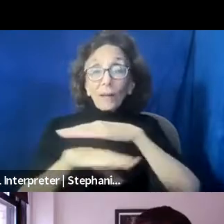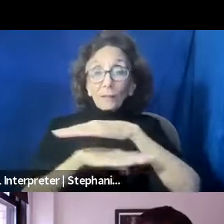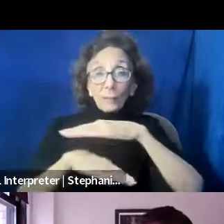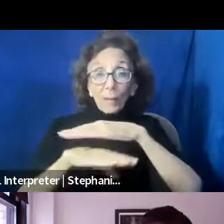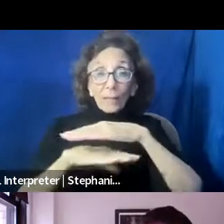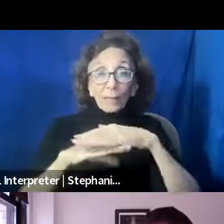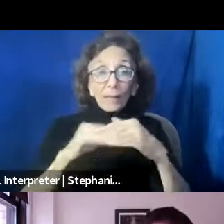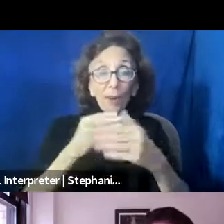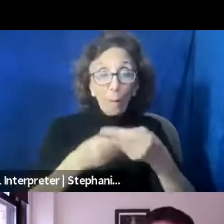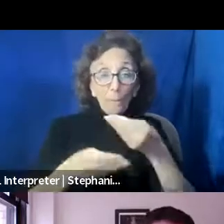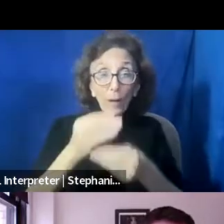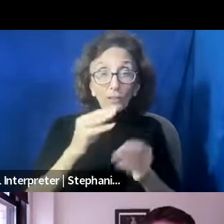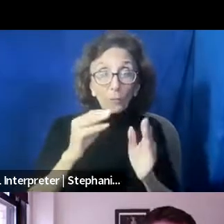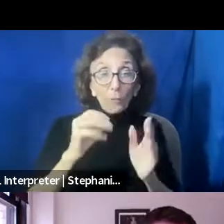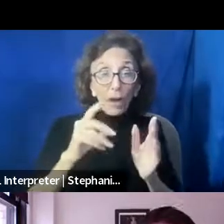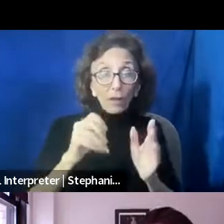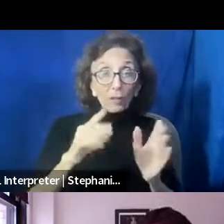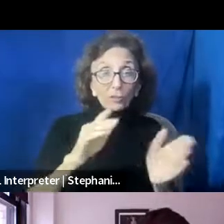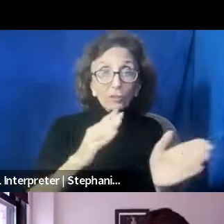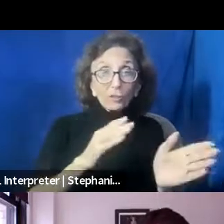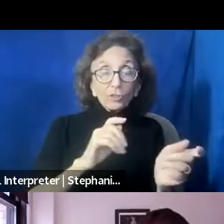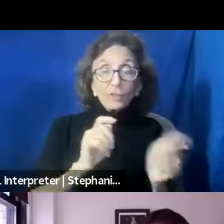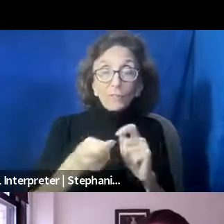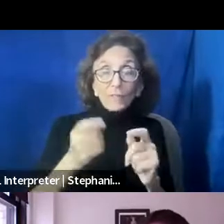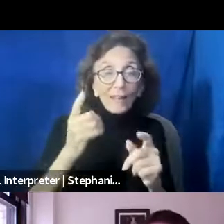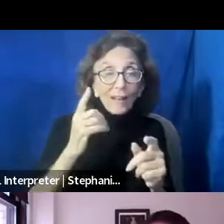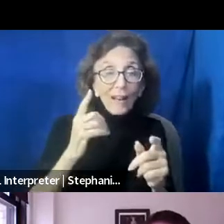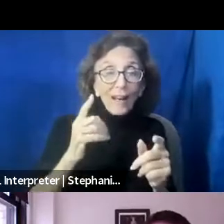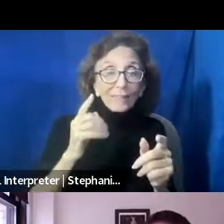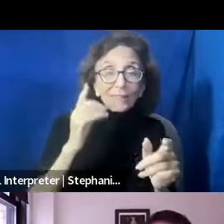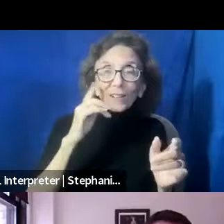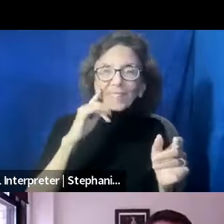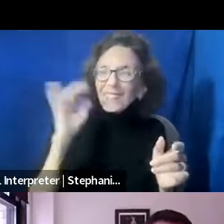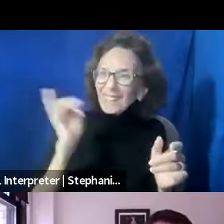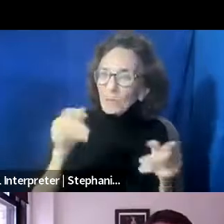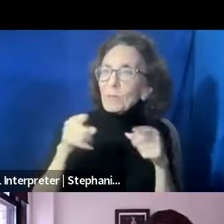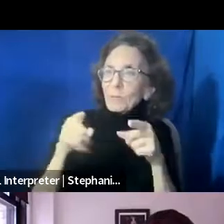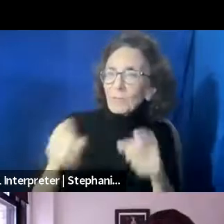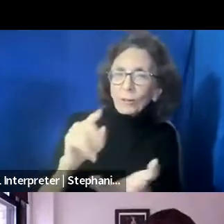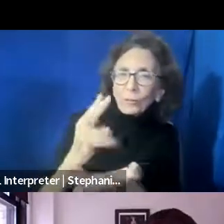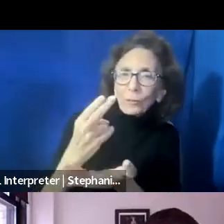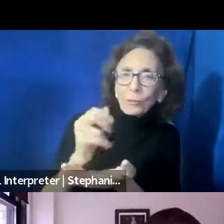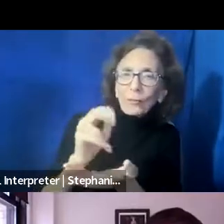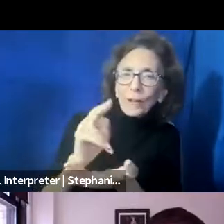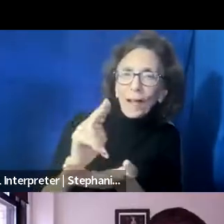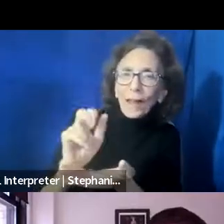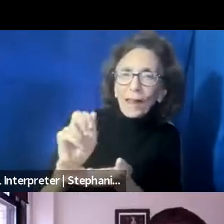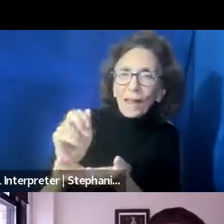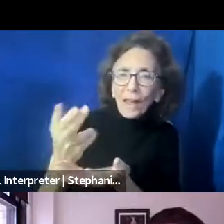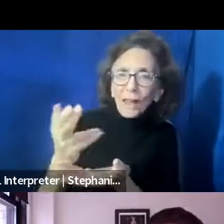our budgeting model is similar to what Hannah was saying, that